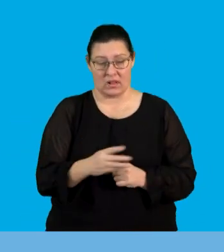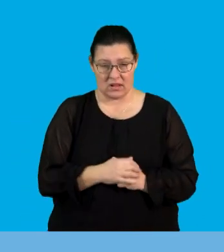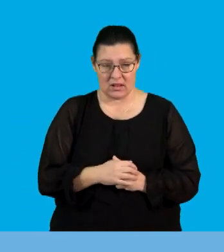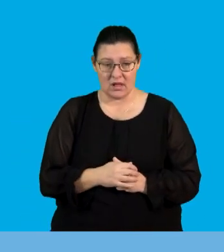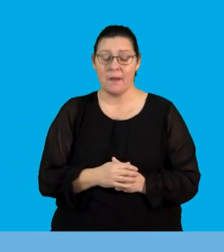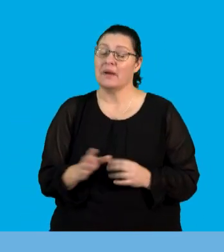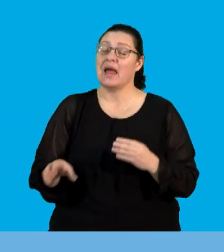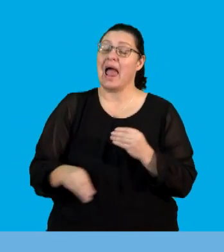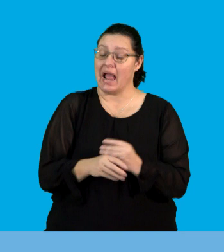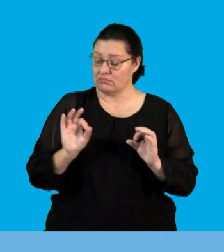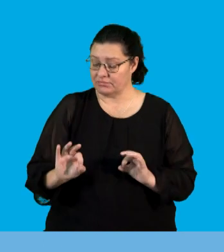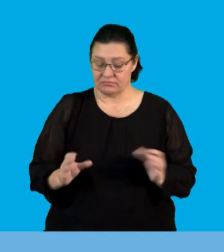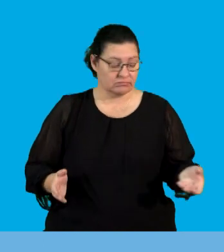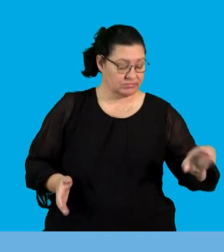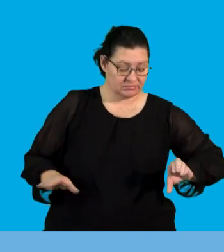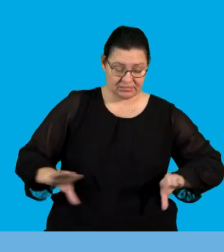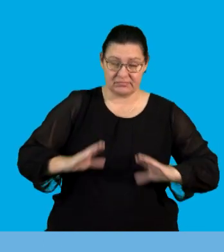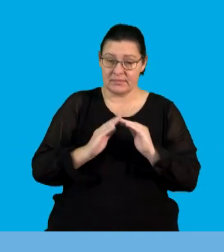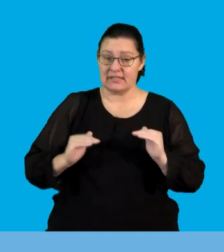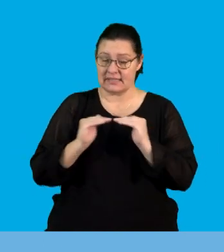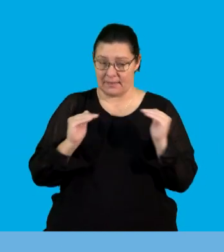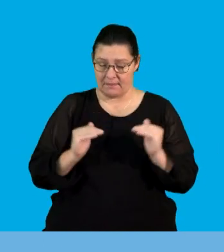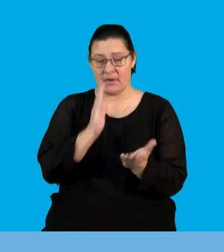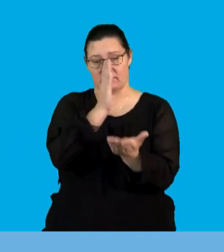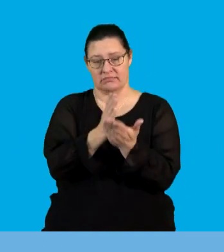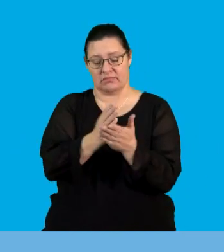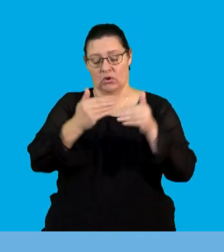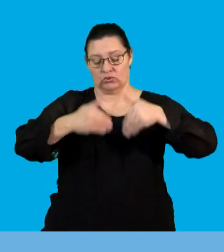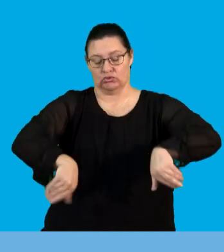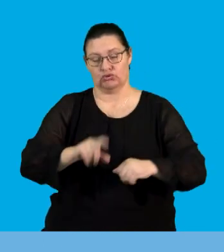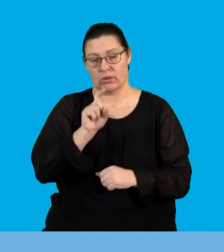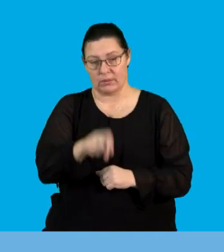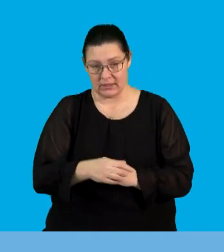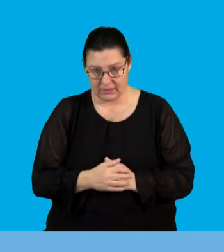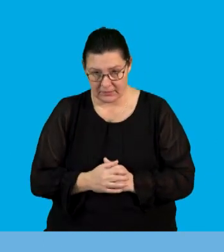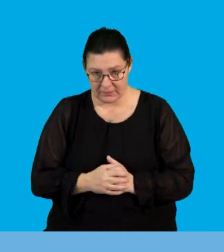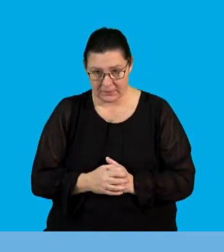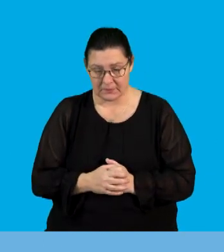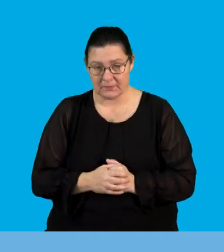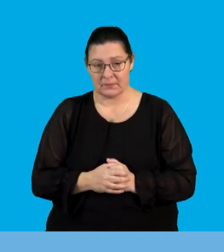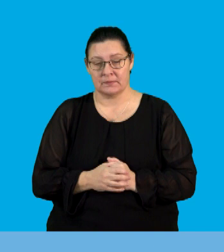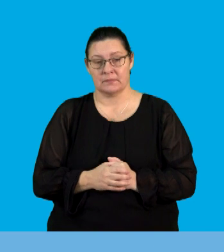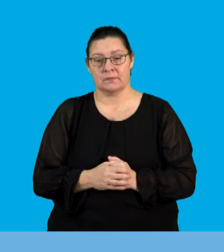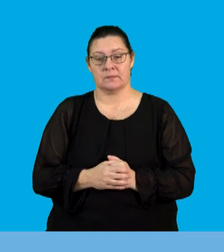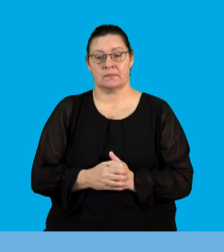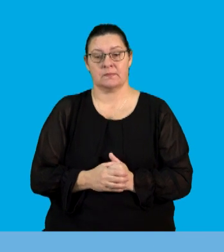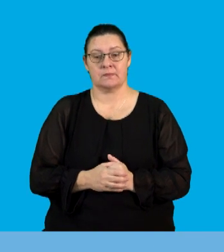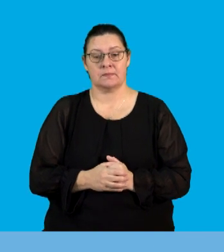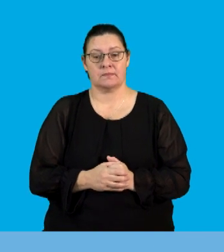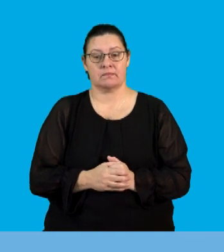basic. But if we add the right amount of either one of them, acid and a base, the product is going to be